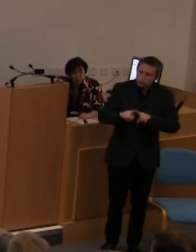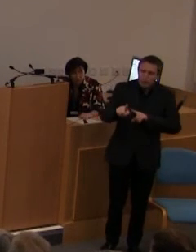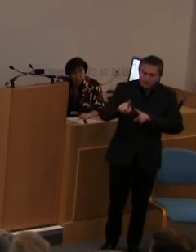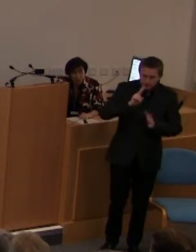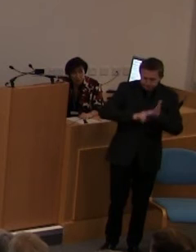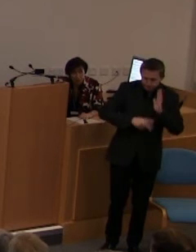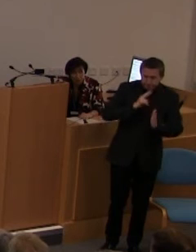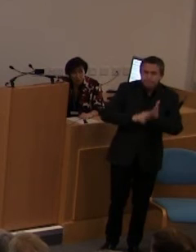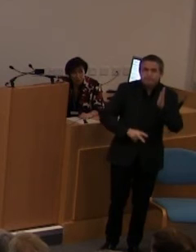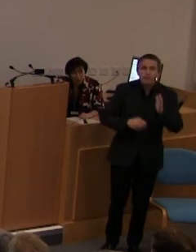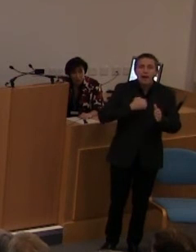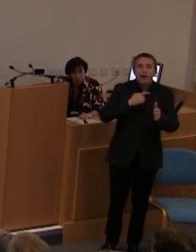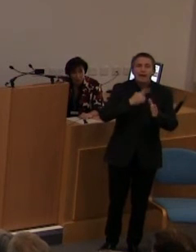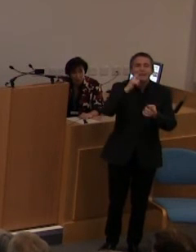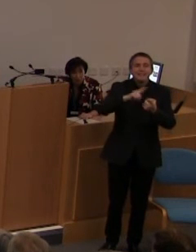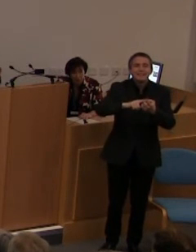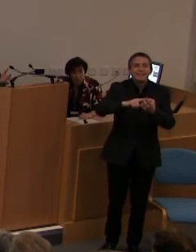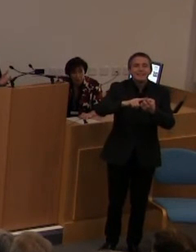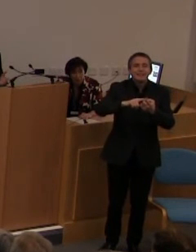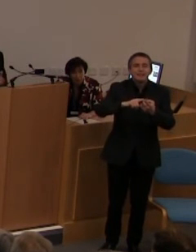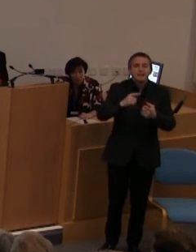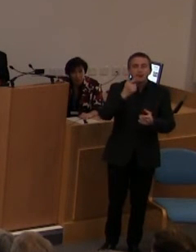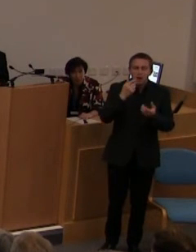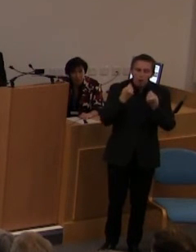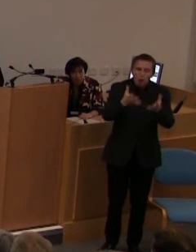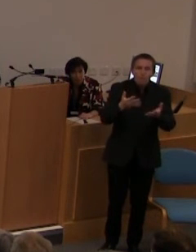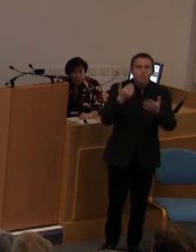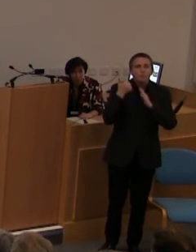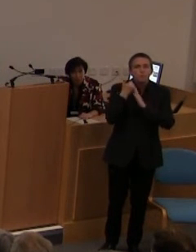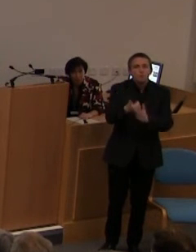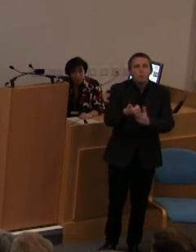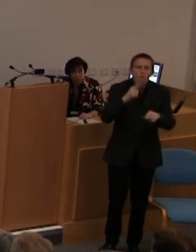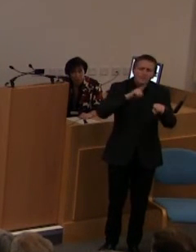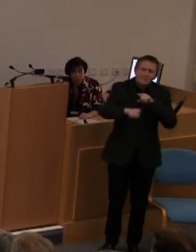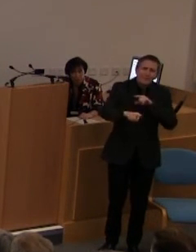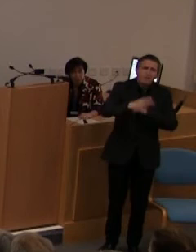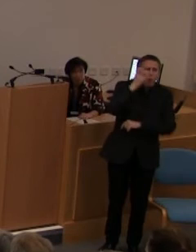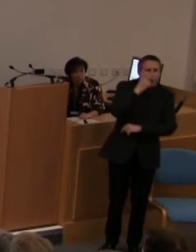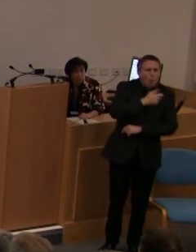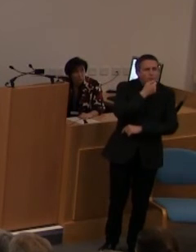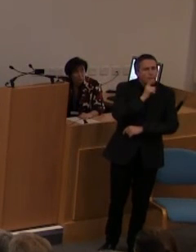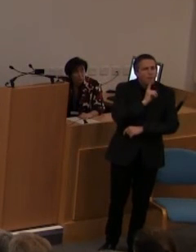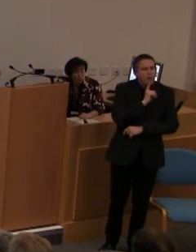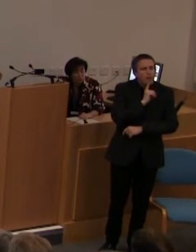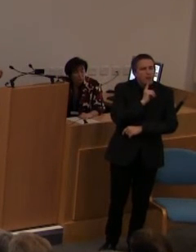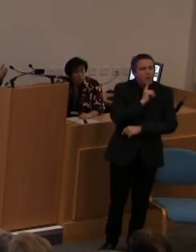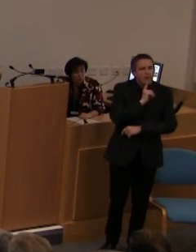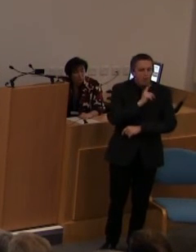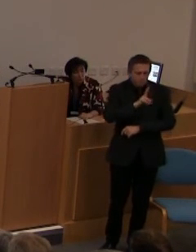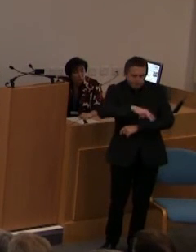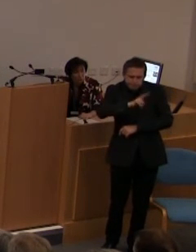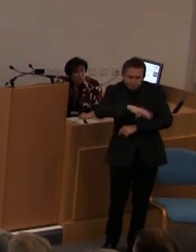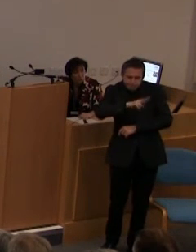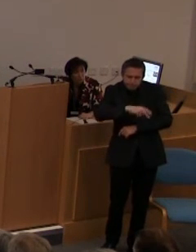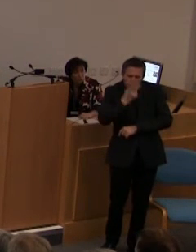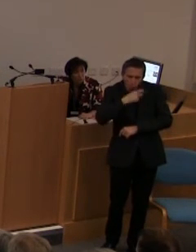improve our performance there. We're looking at supporting particularly elderly people with with long-term conditions who are high users